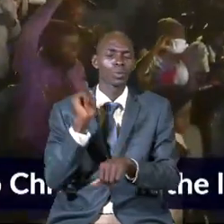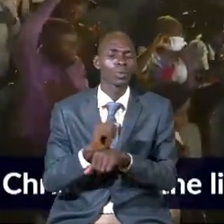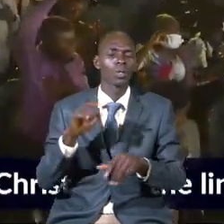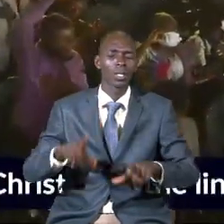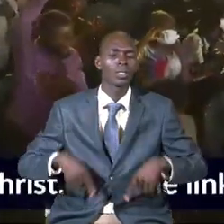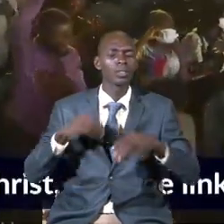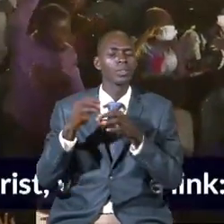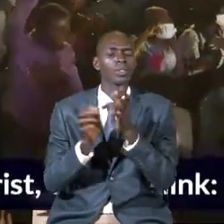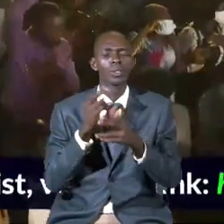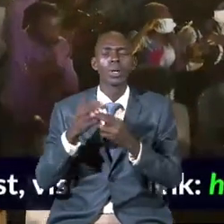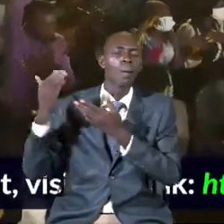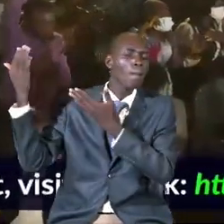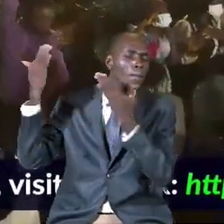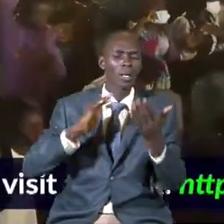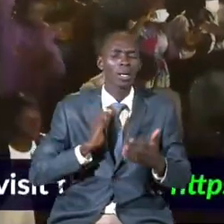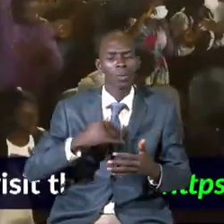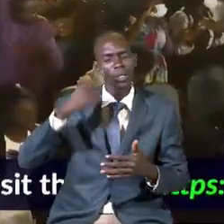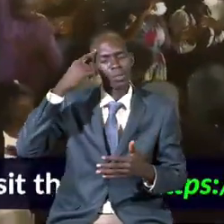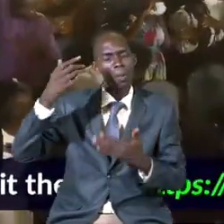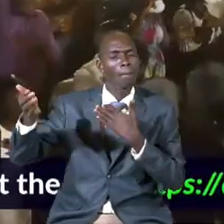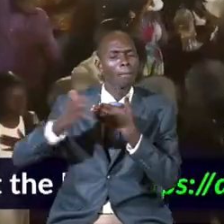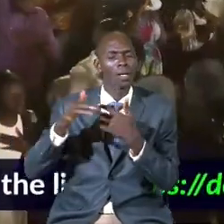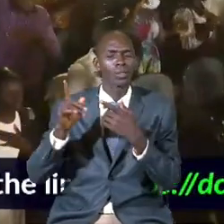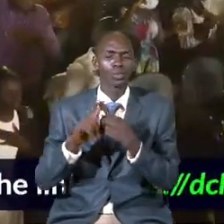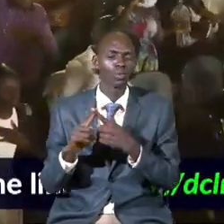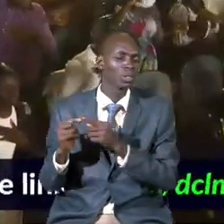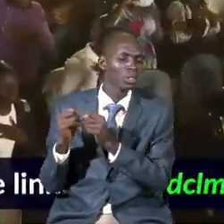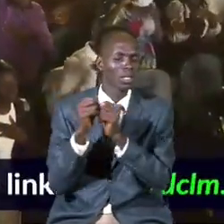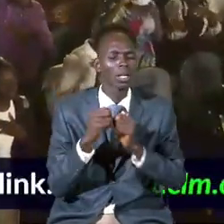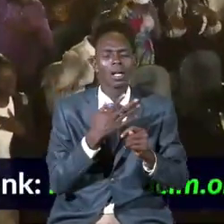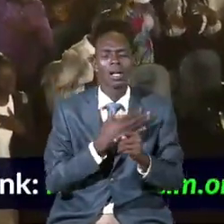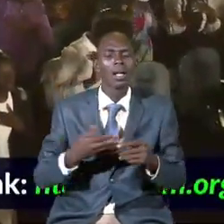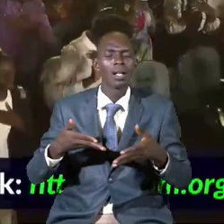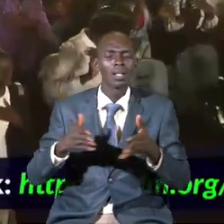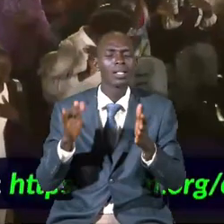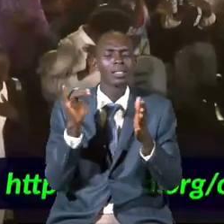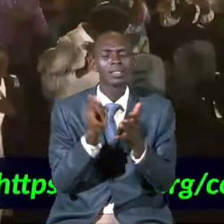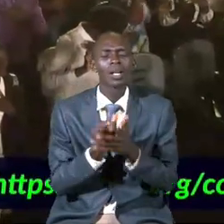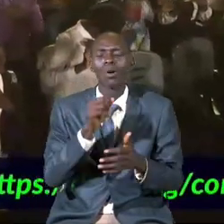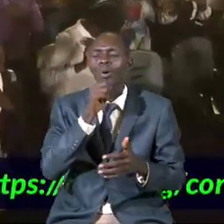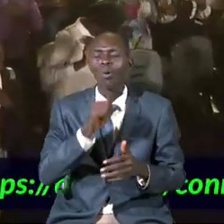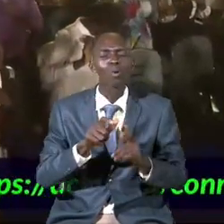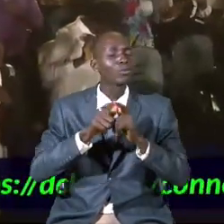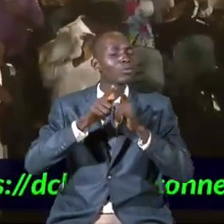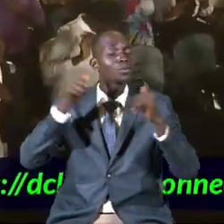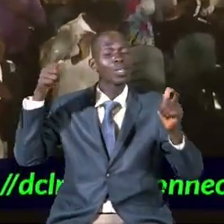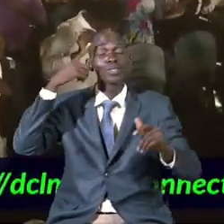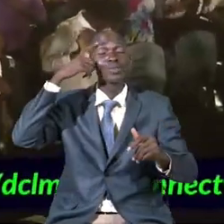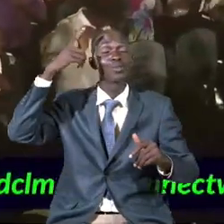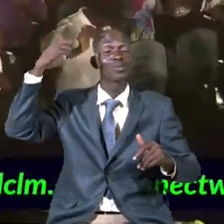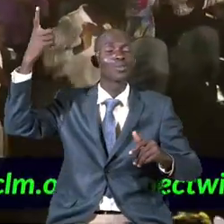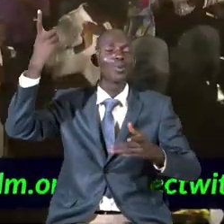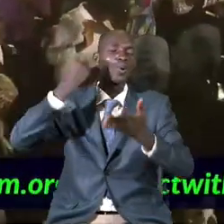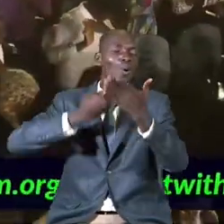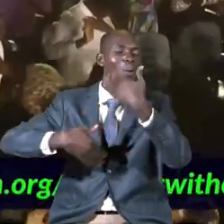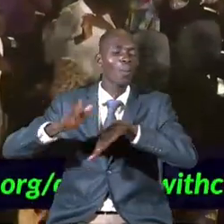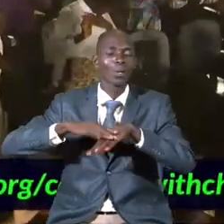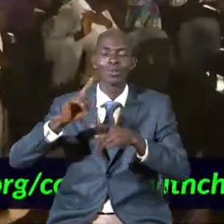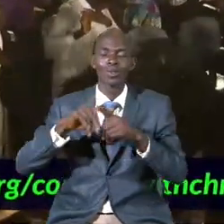together and let that whole dream wholesome dream come to every